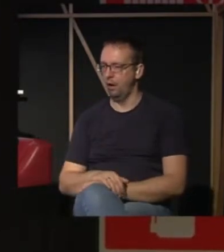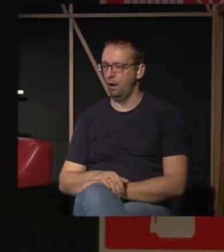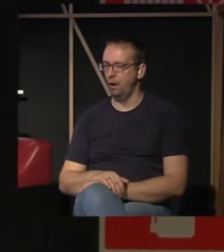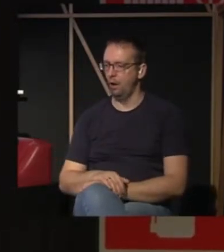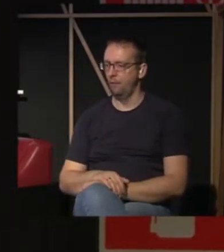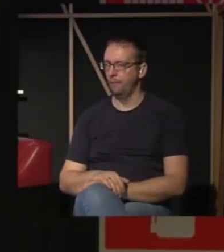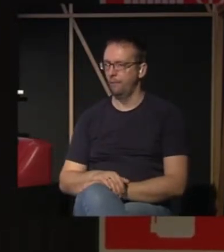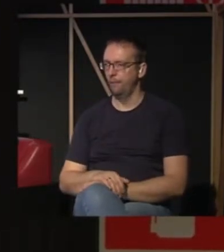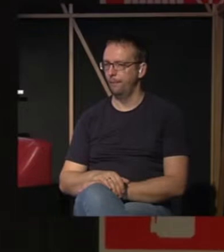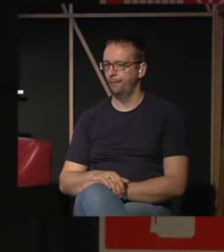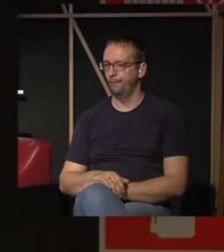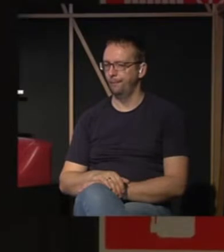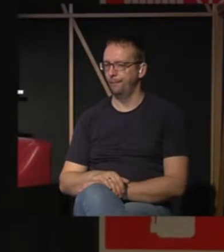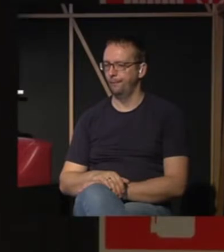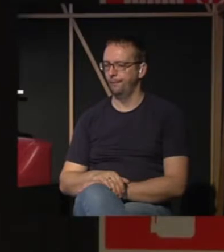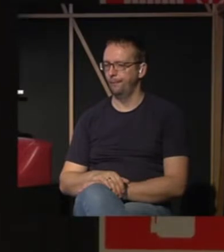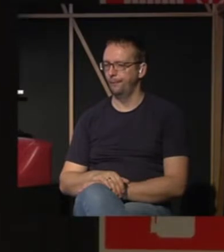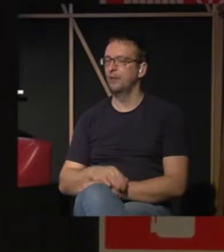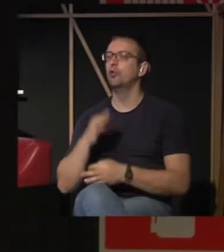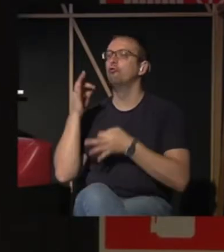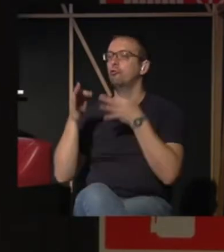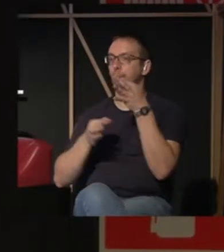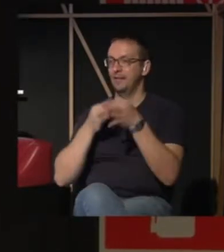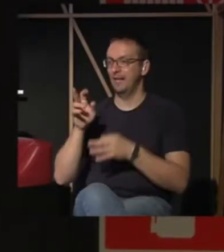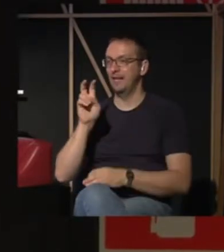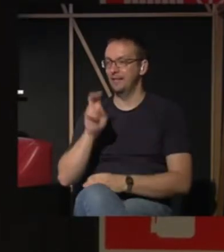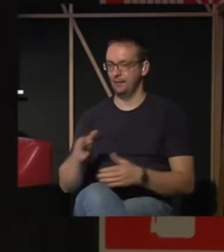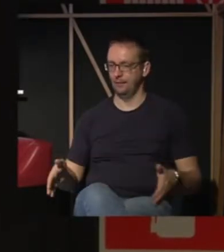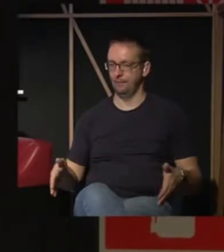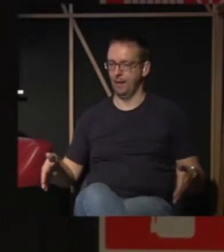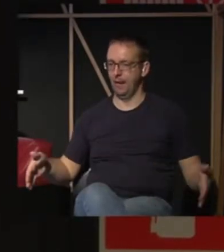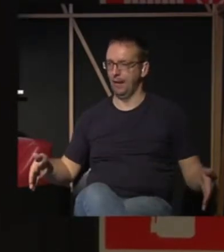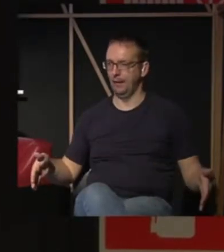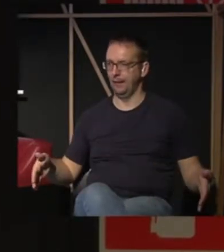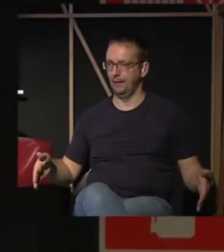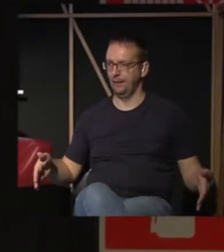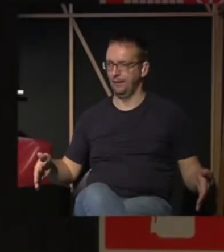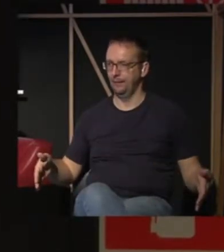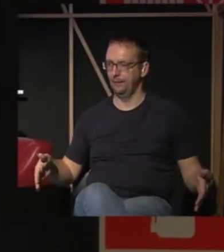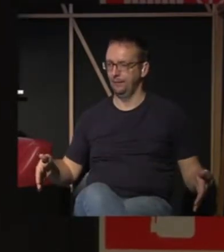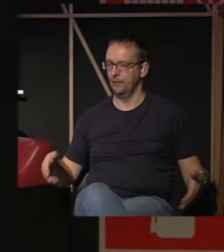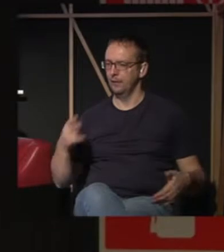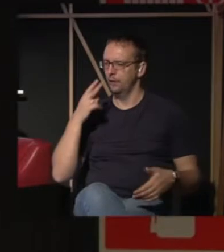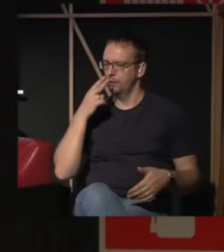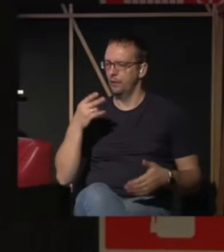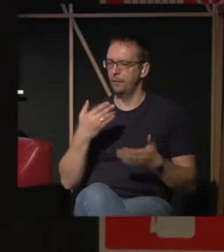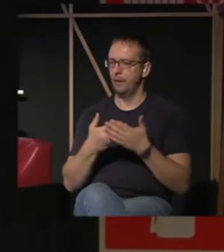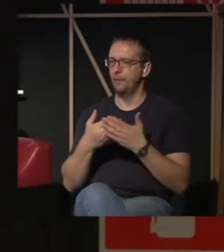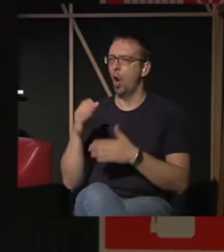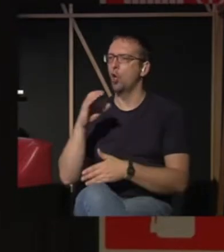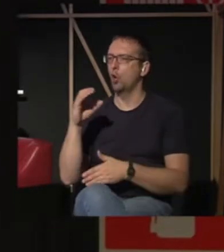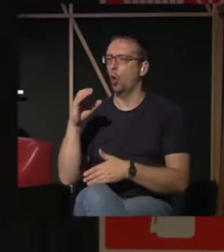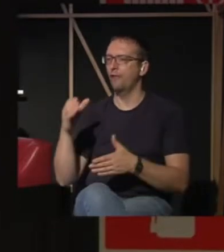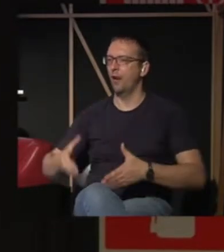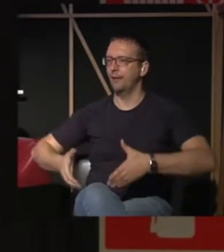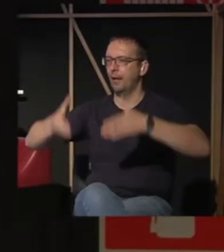platform. It's actually a photo from the FIFA Confederations Cup in 2017, but it's such a great photo, I wanted to include it. Then